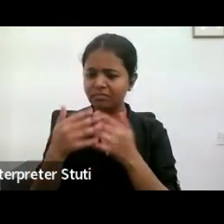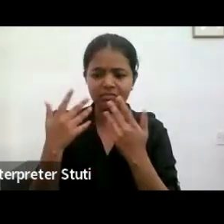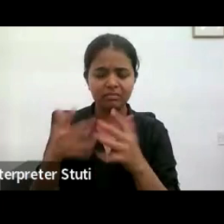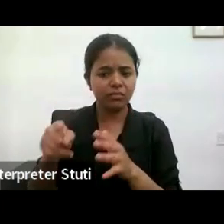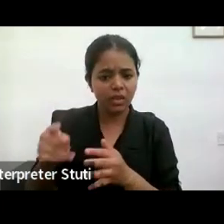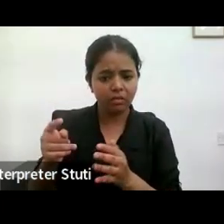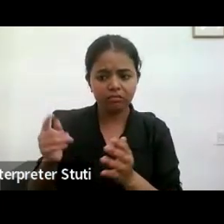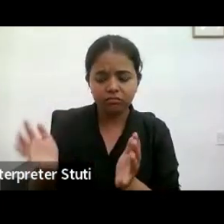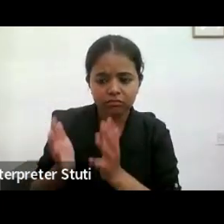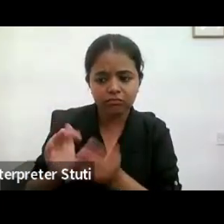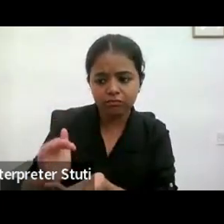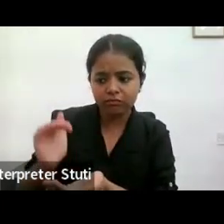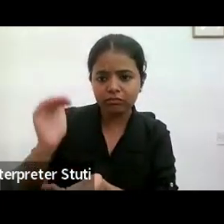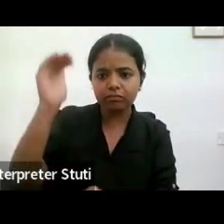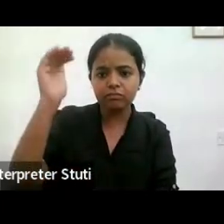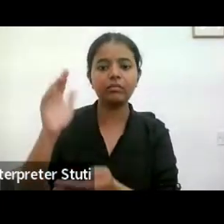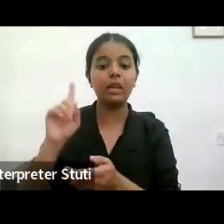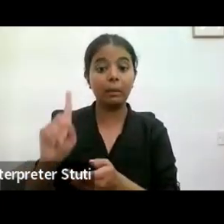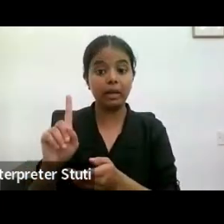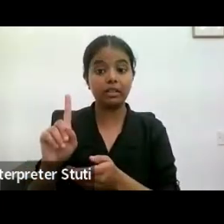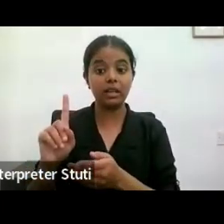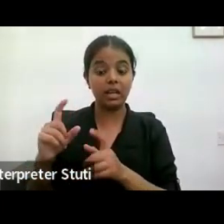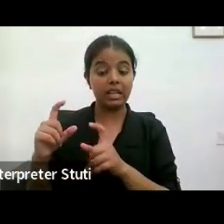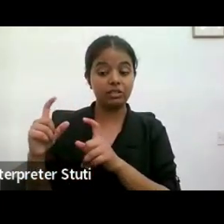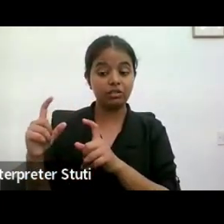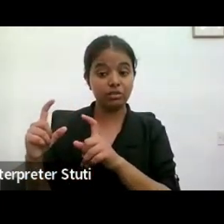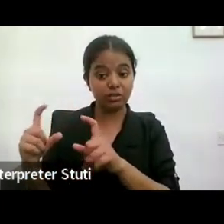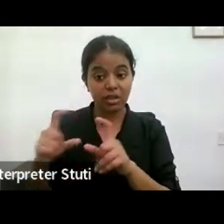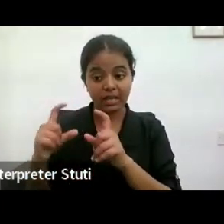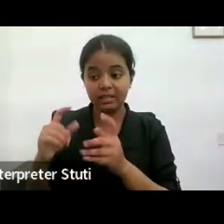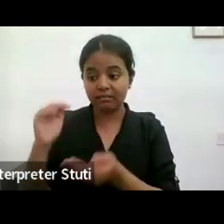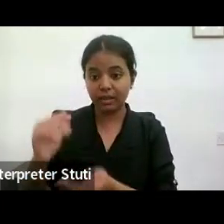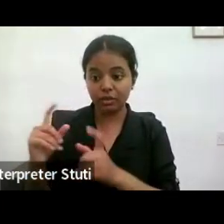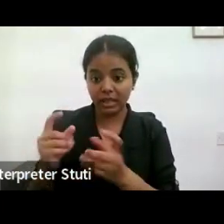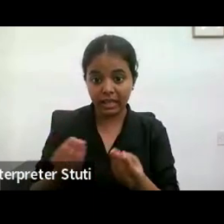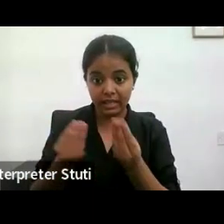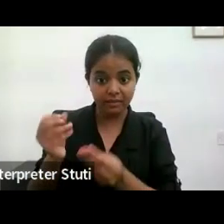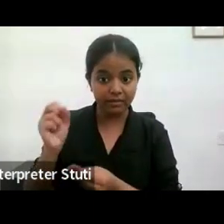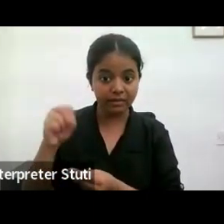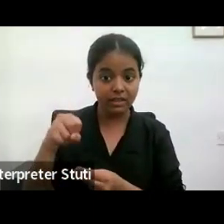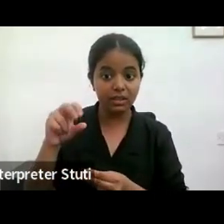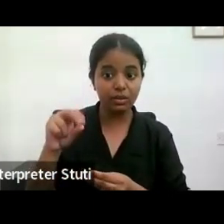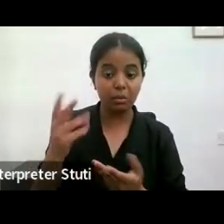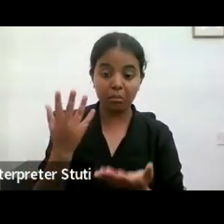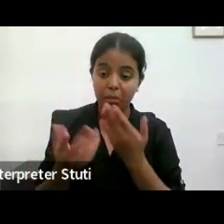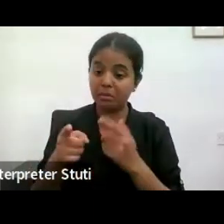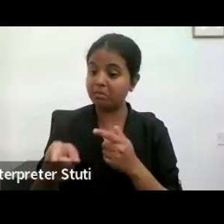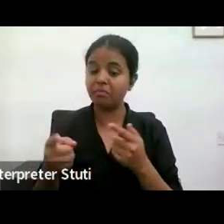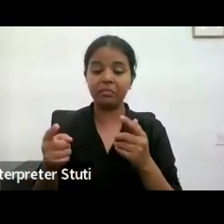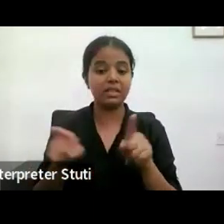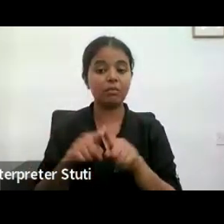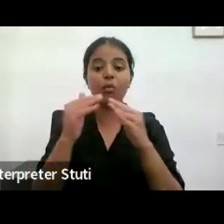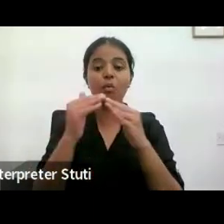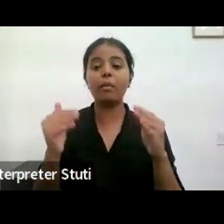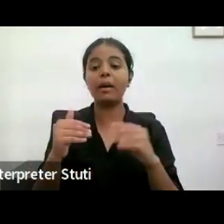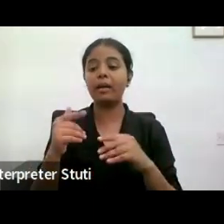Are there going to be issues of childcare? Radhika mentioned sometimes children being locked up simply so that families